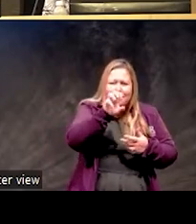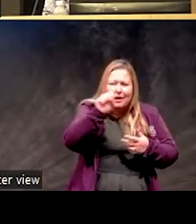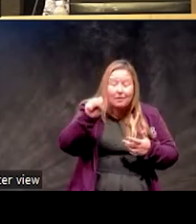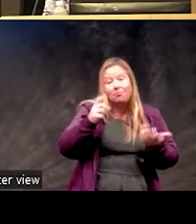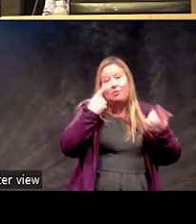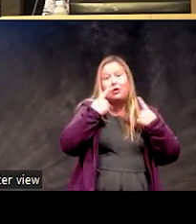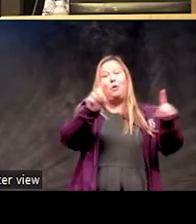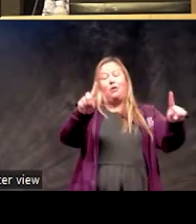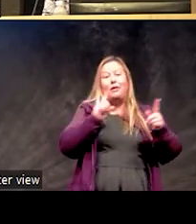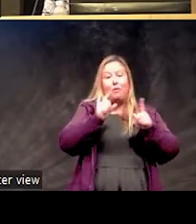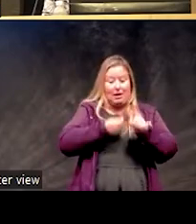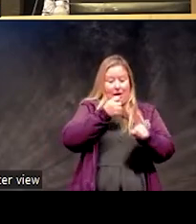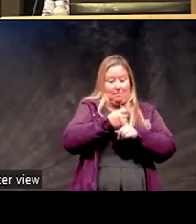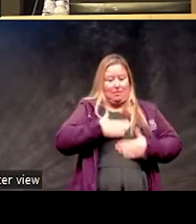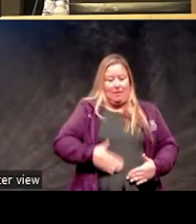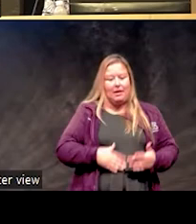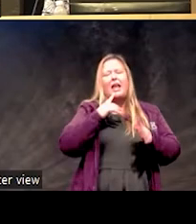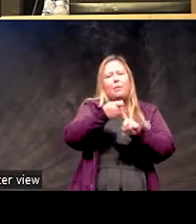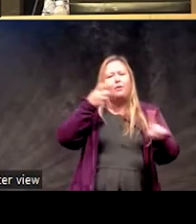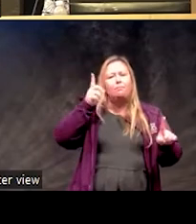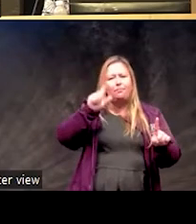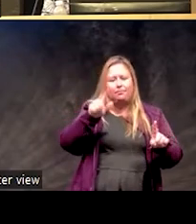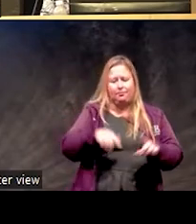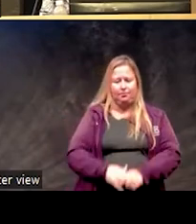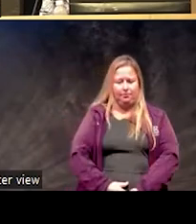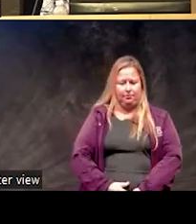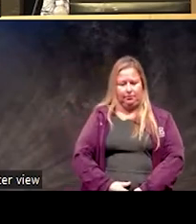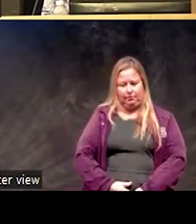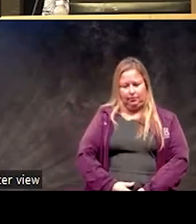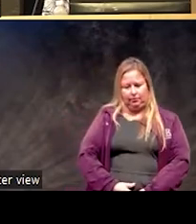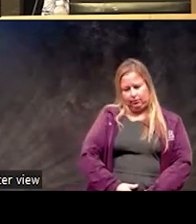Because it works. It really, really works. And we'll go into a little more detail about that in a minute.